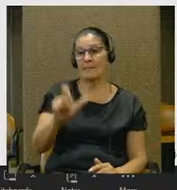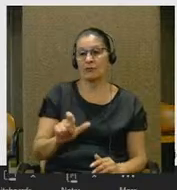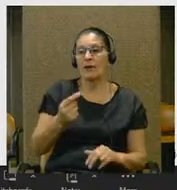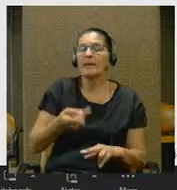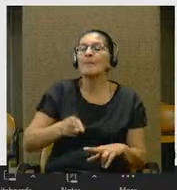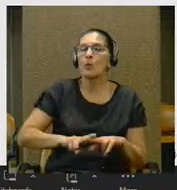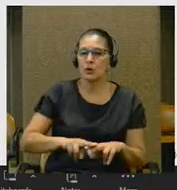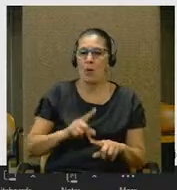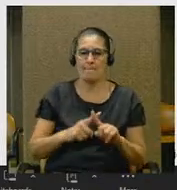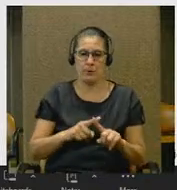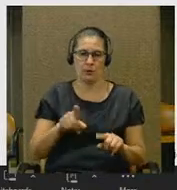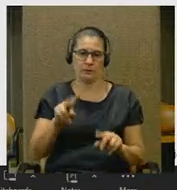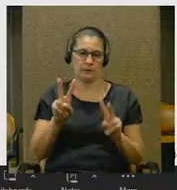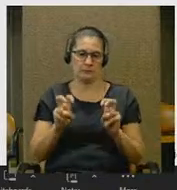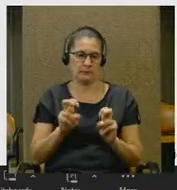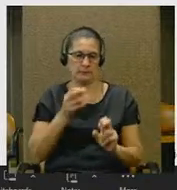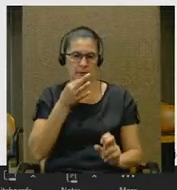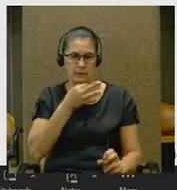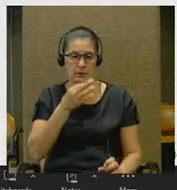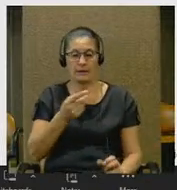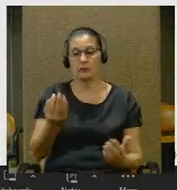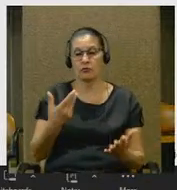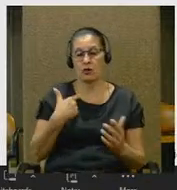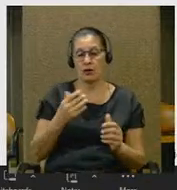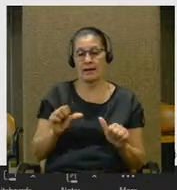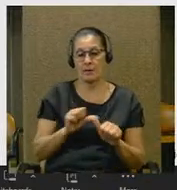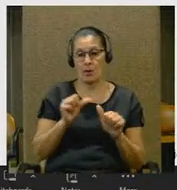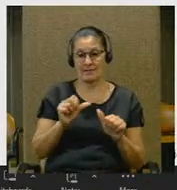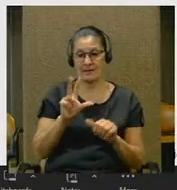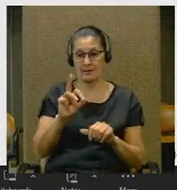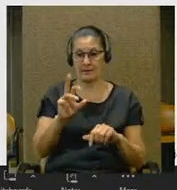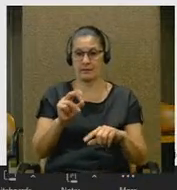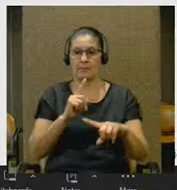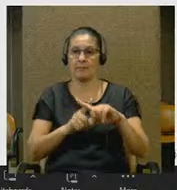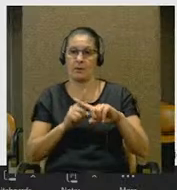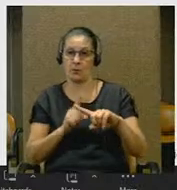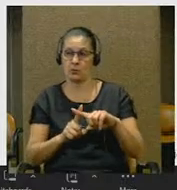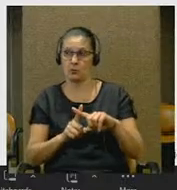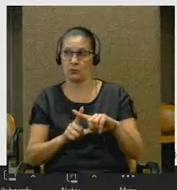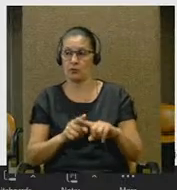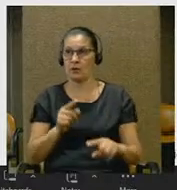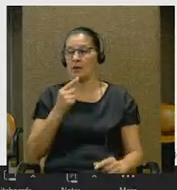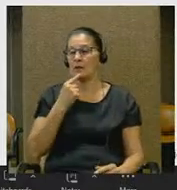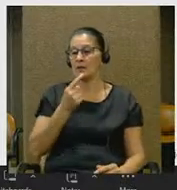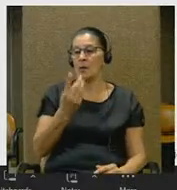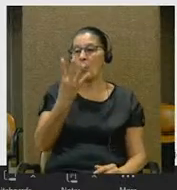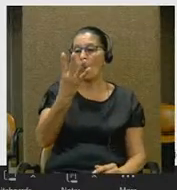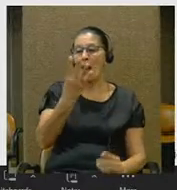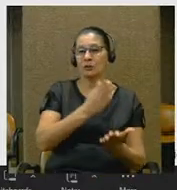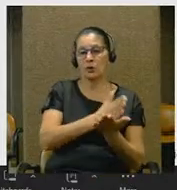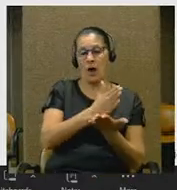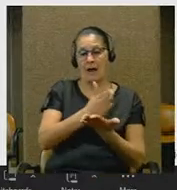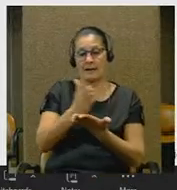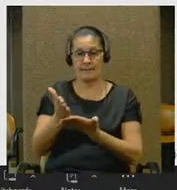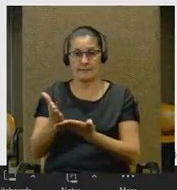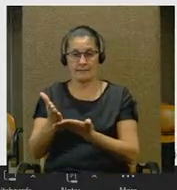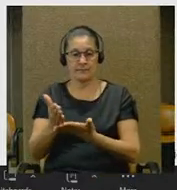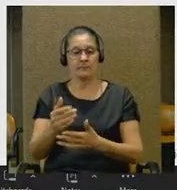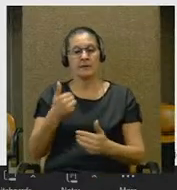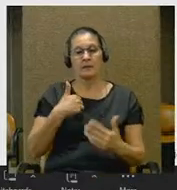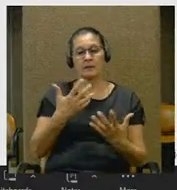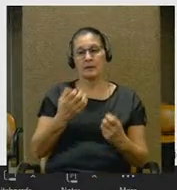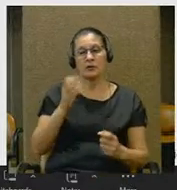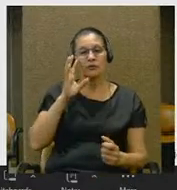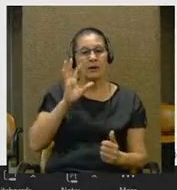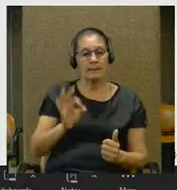30 minutes or so is kind of cover 4 different areas. I want to begin by talking about making sure we're all on the same page about what